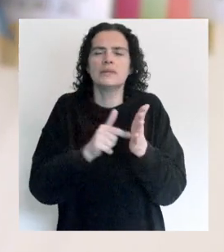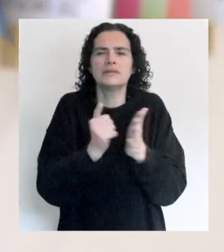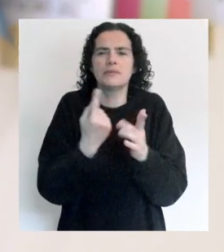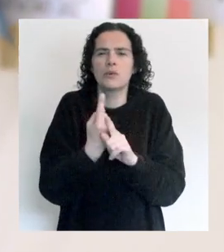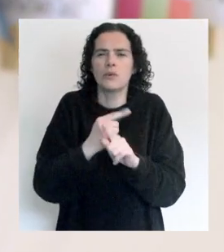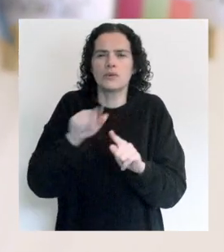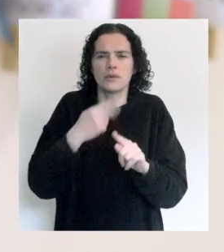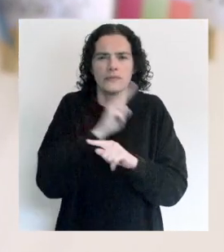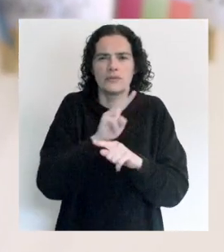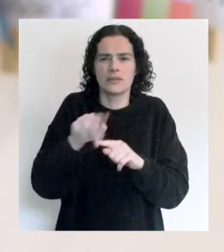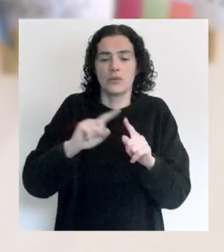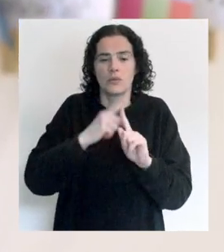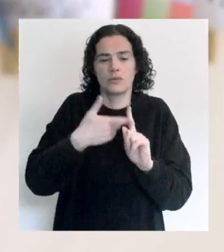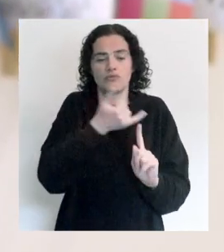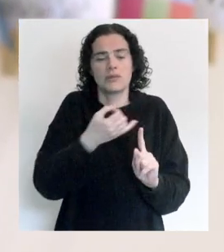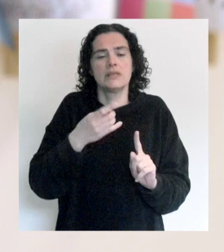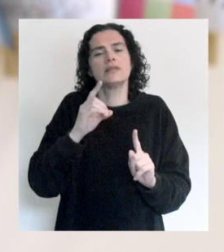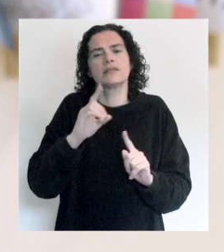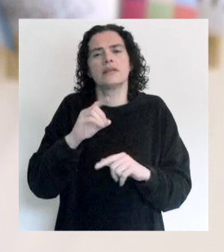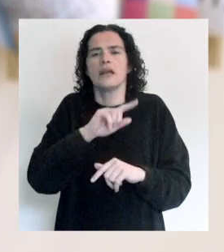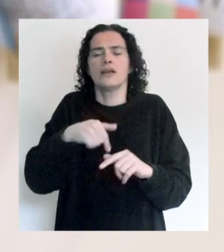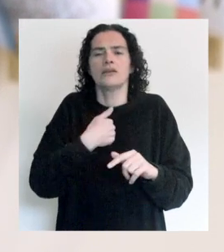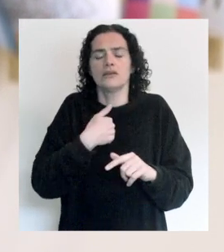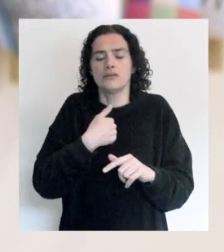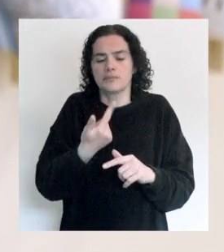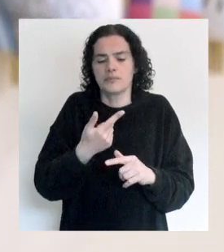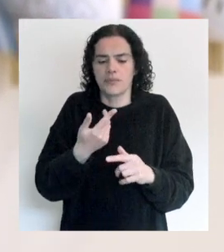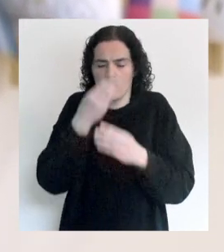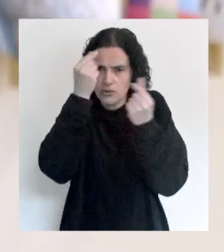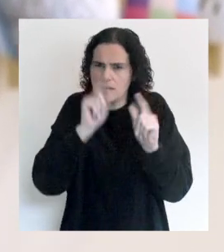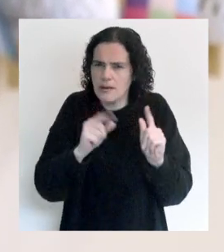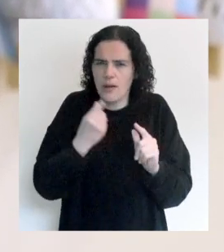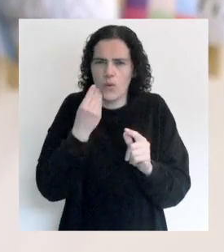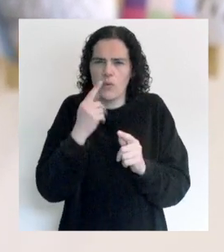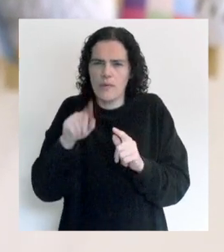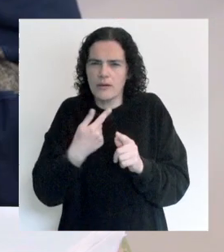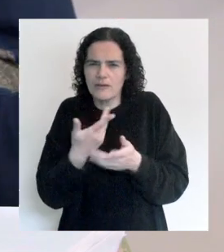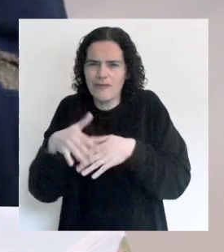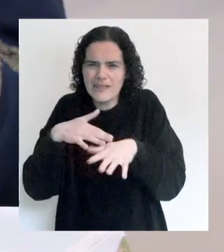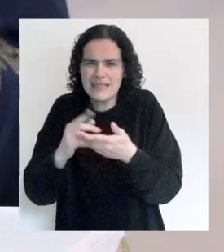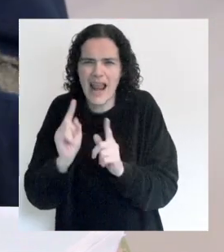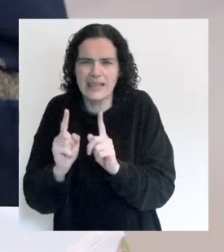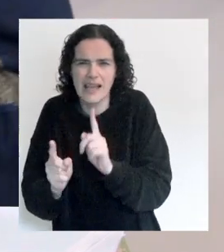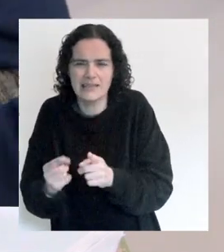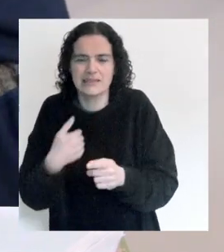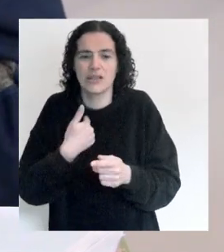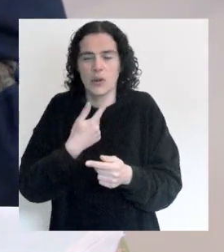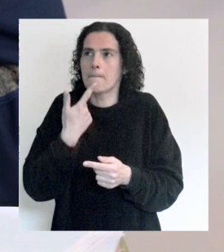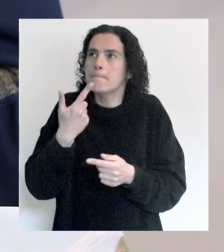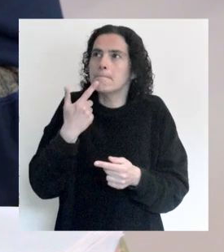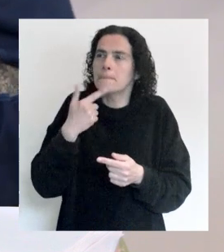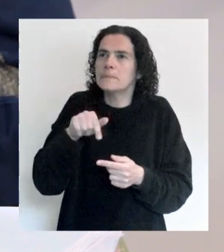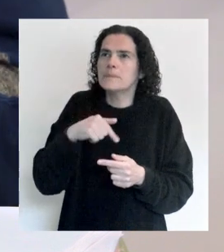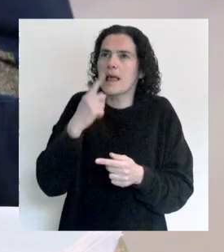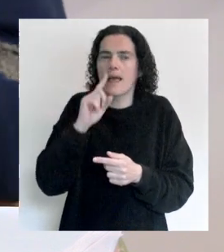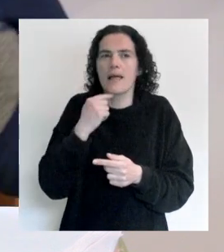not least, Doris Lessing, when I visited her in 2006, Doris Lessing said, we should never forget there are also the projects we haven't dared to do. They're